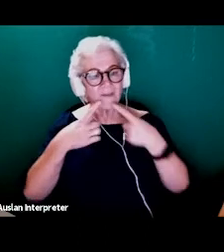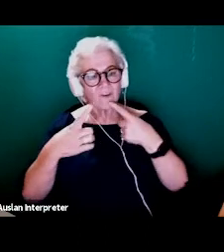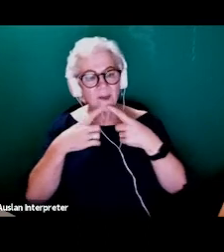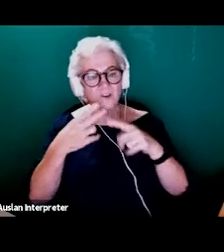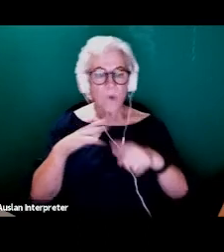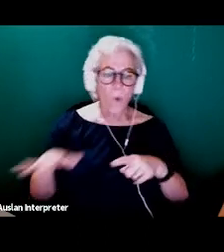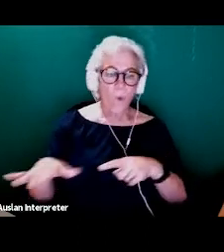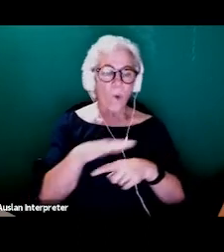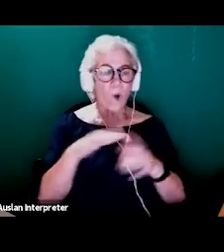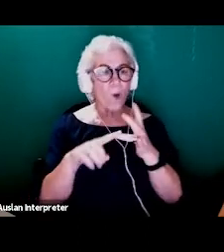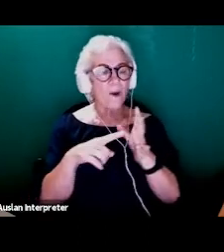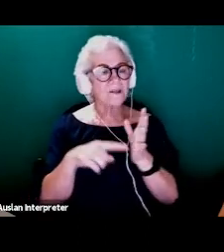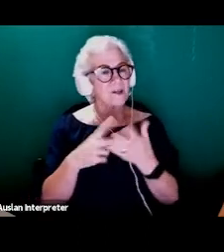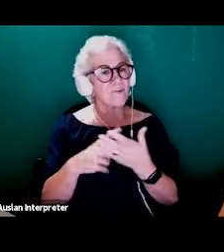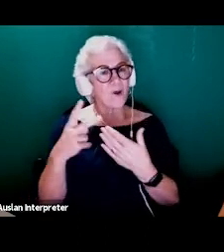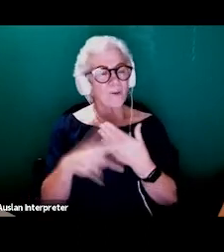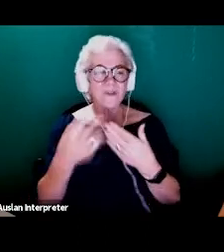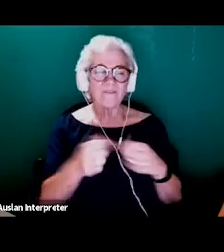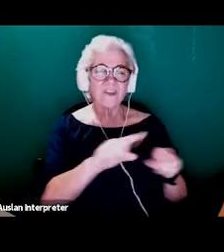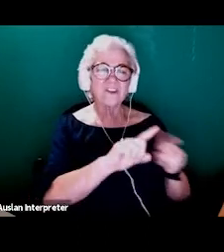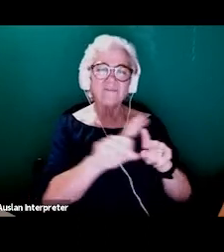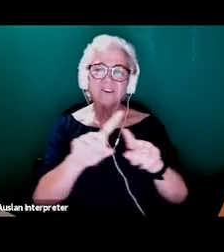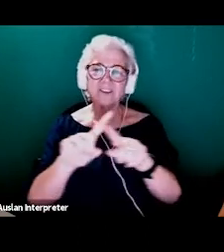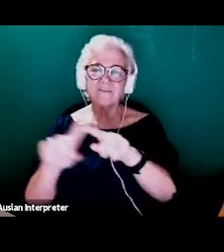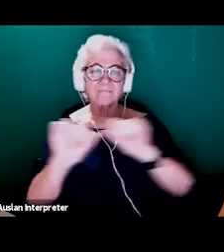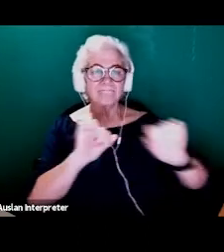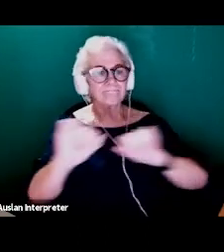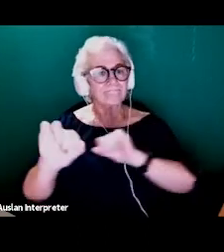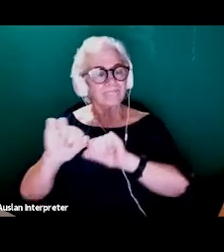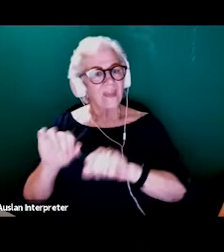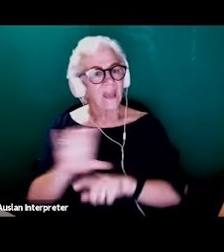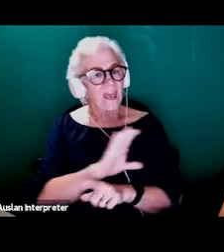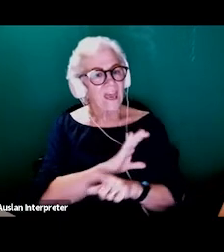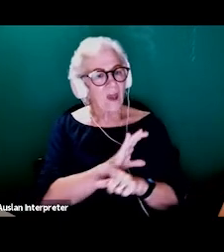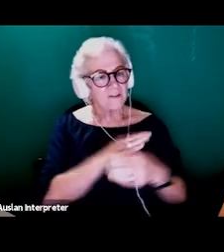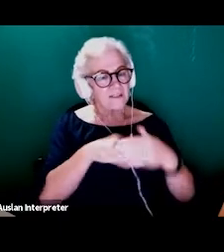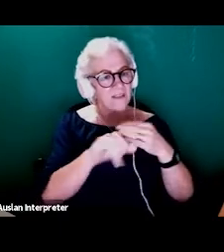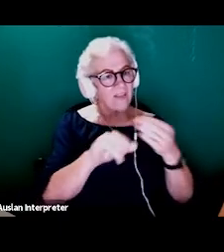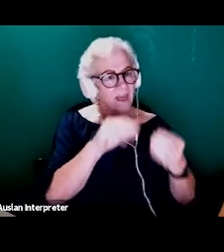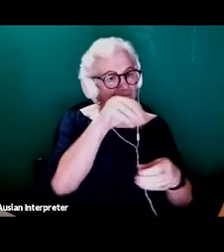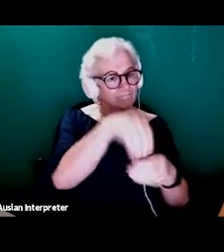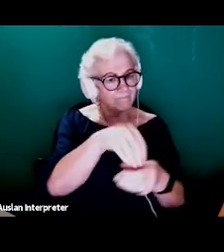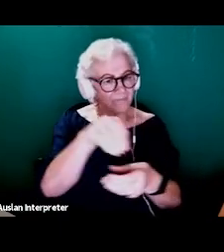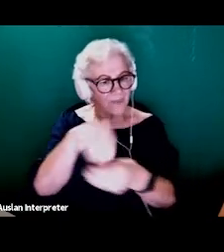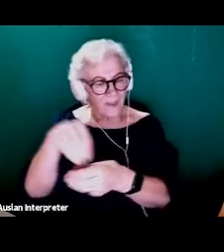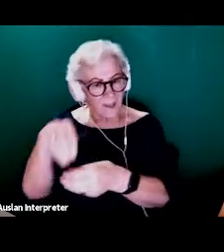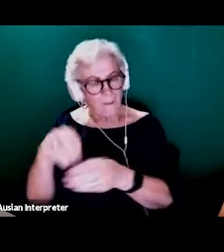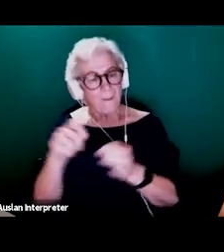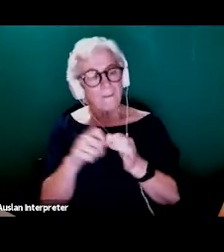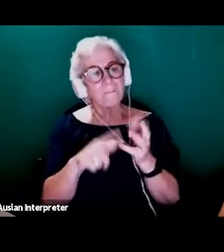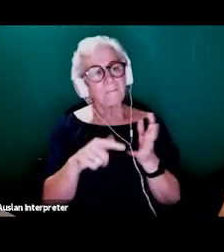programs, as they will have different characteristics, but it shows the impact that can be achieved when a high coverage is